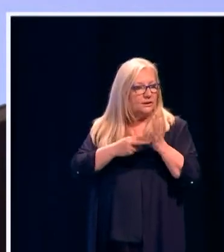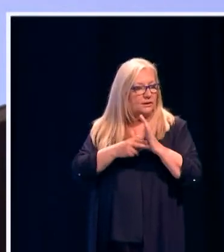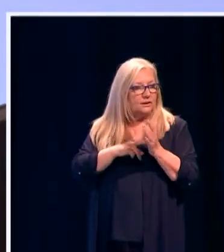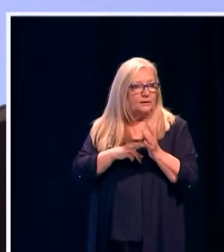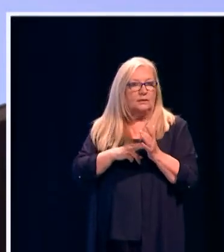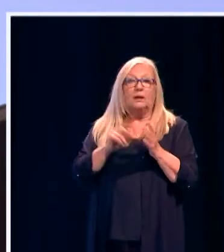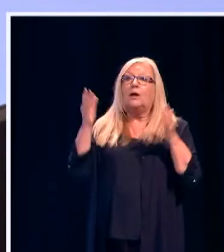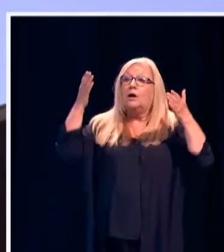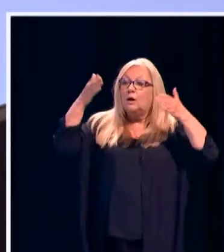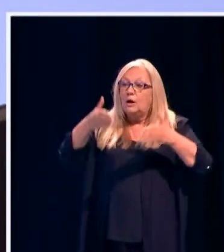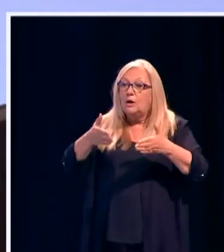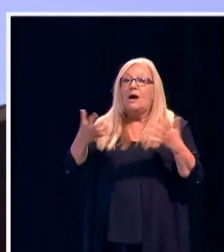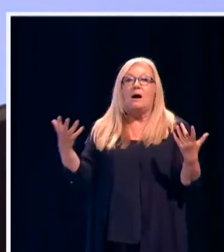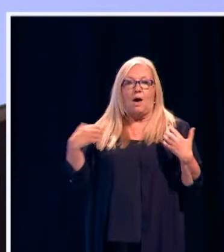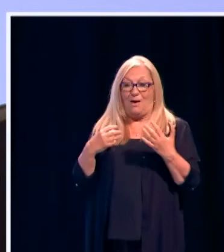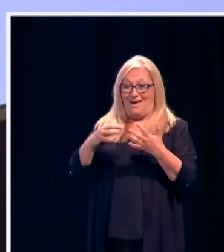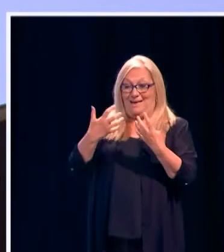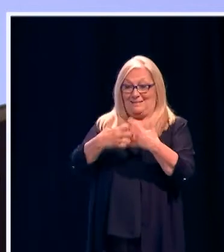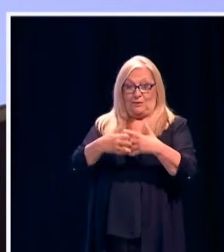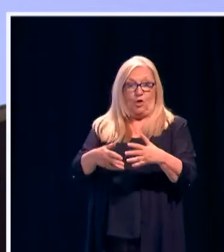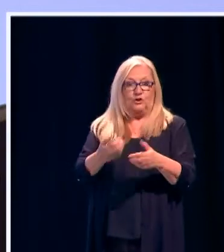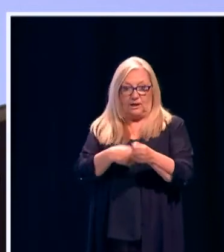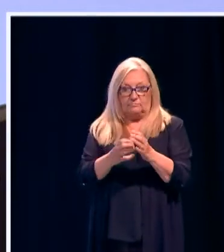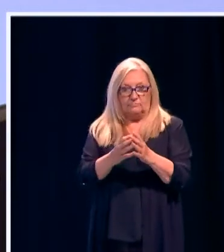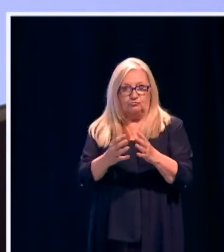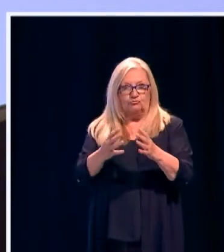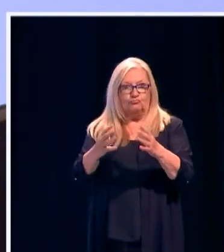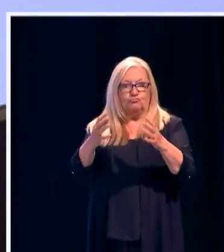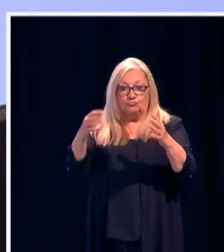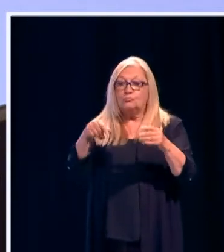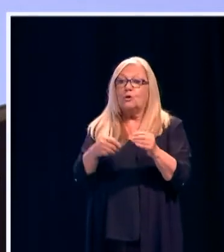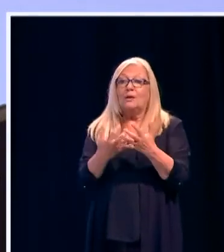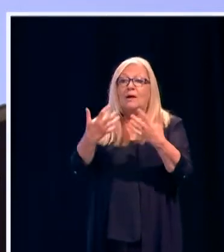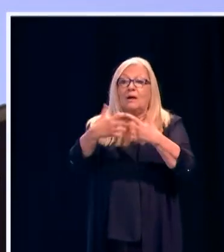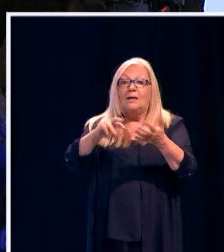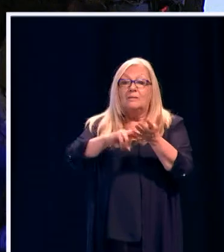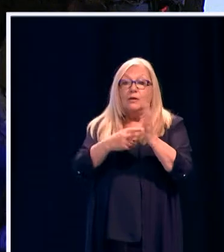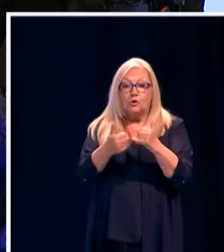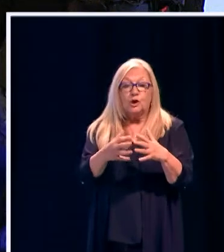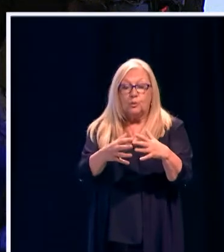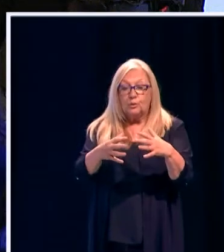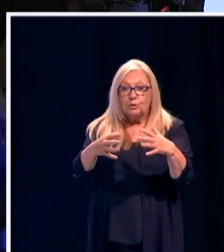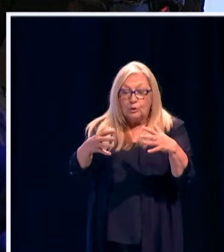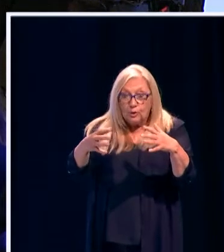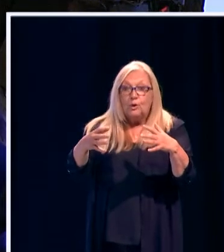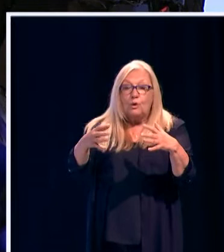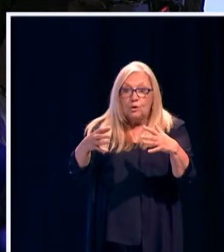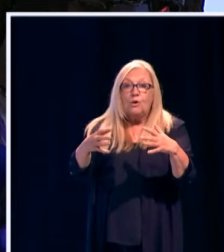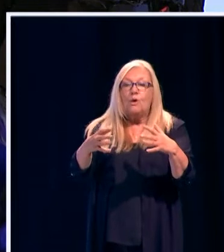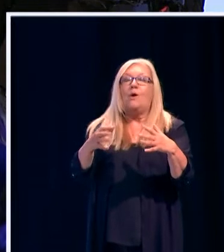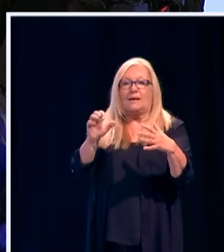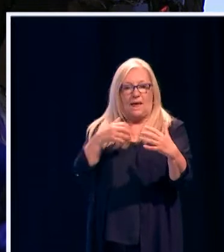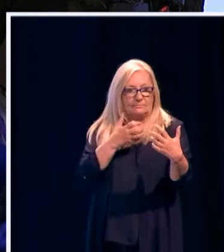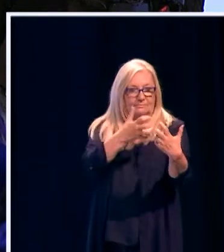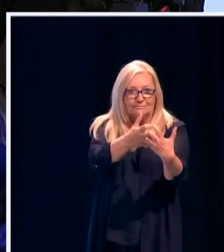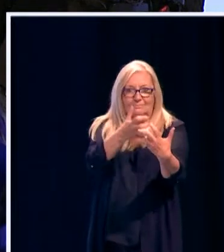emerging technology and how to maximize its effectiveness across the wide range of people with physical,